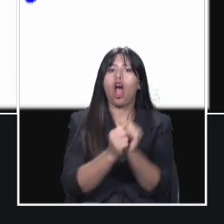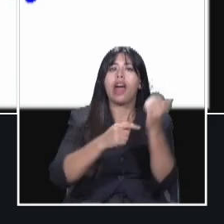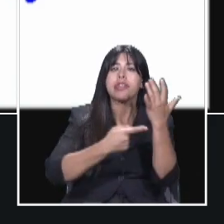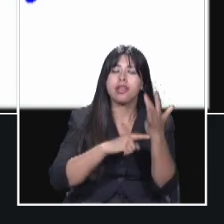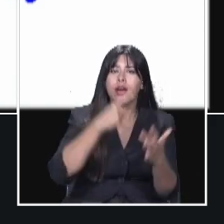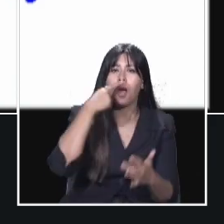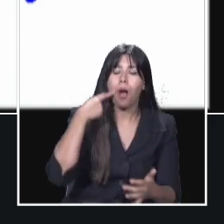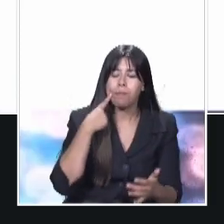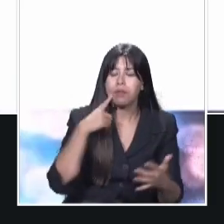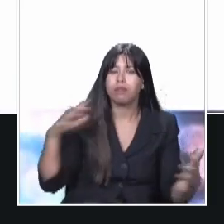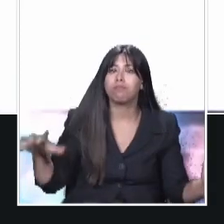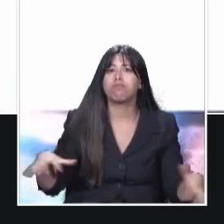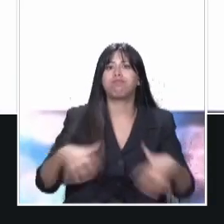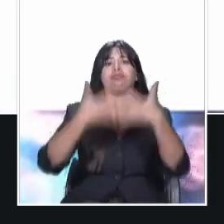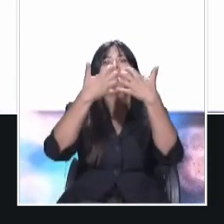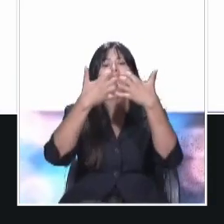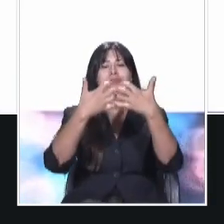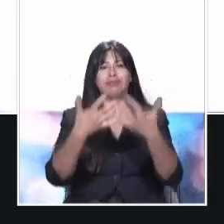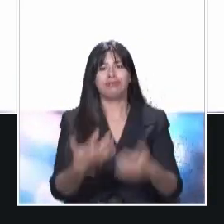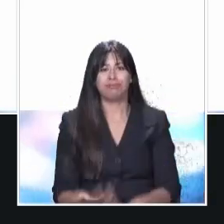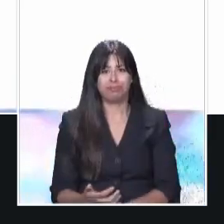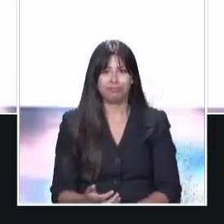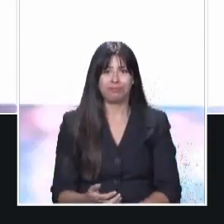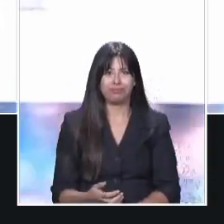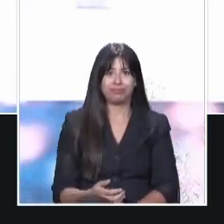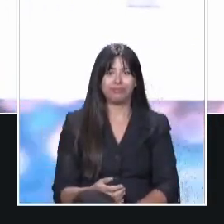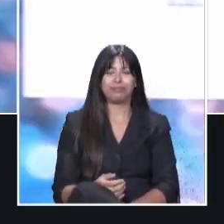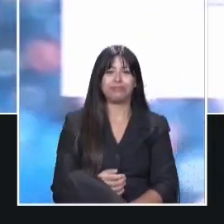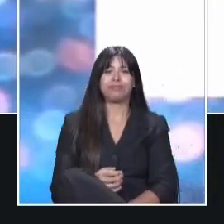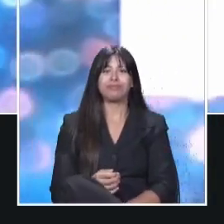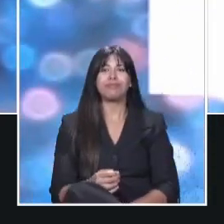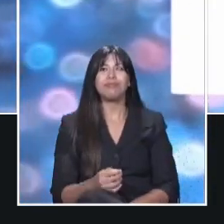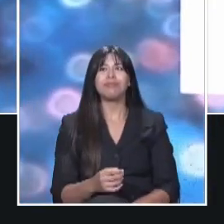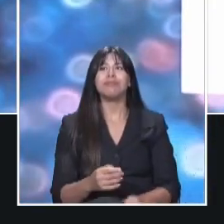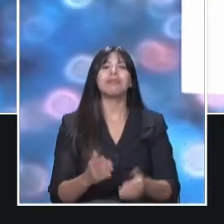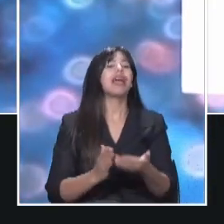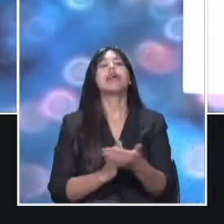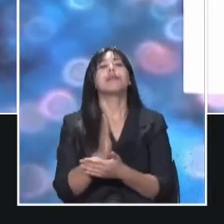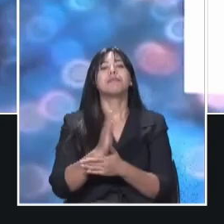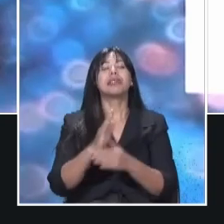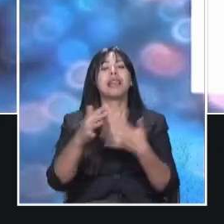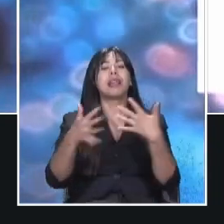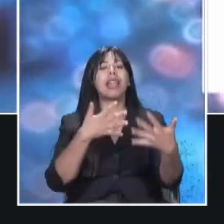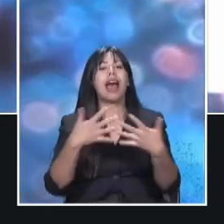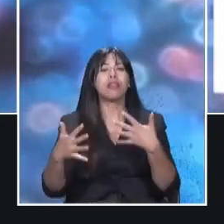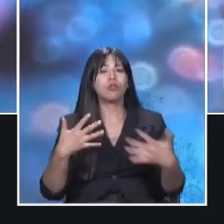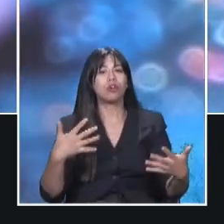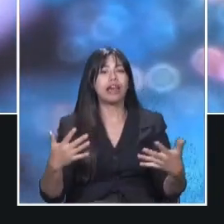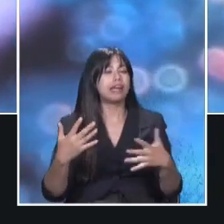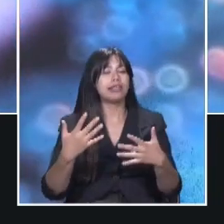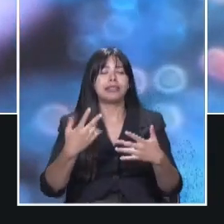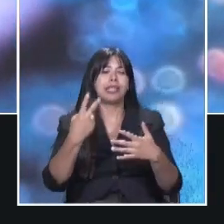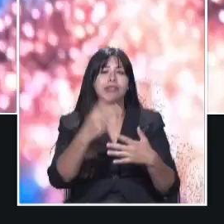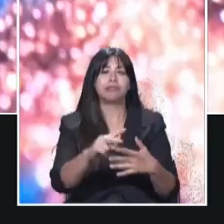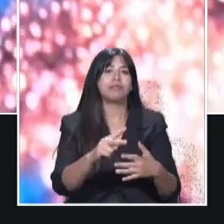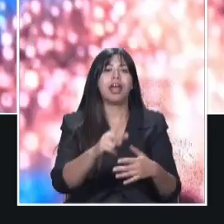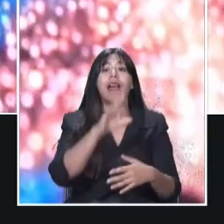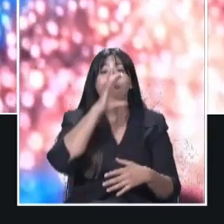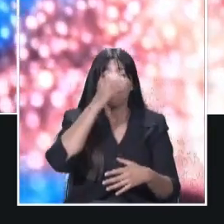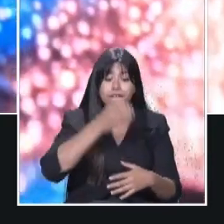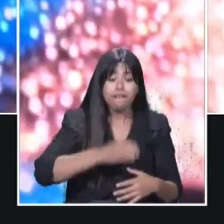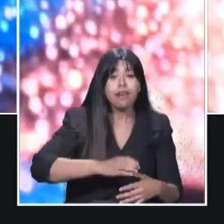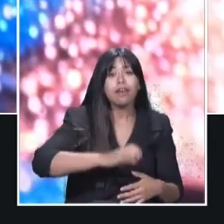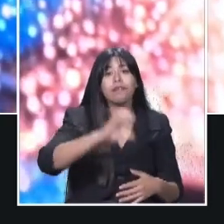the raw materials of nature. We have a library of the elephant, the human, the mouse, the dog,